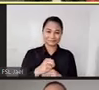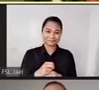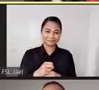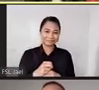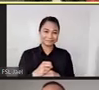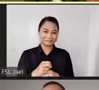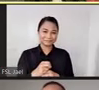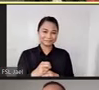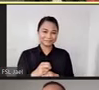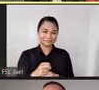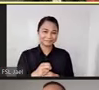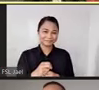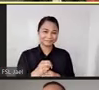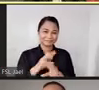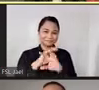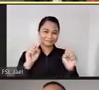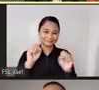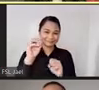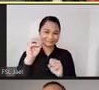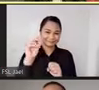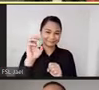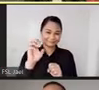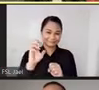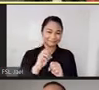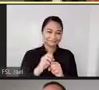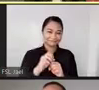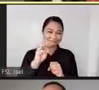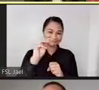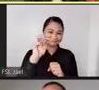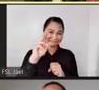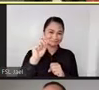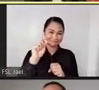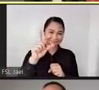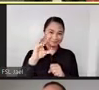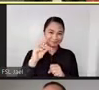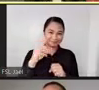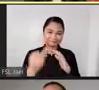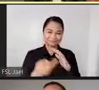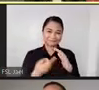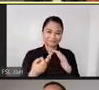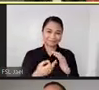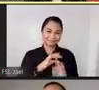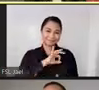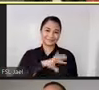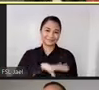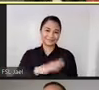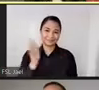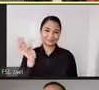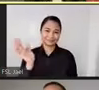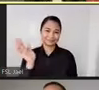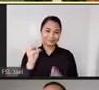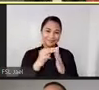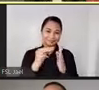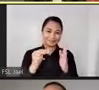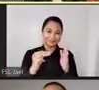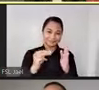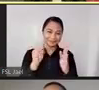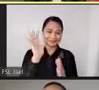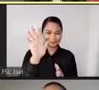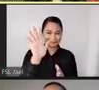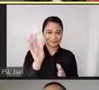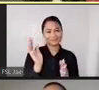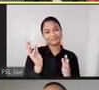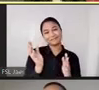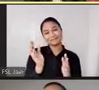50,000 low-income households and energized 250 remote off-grid public schools using